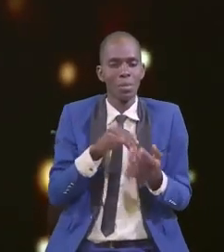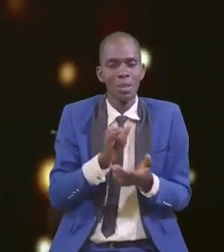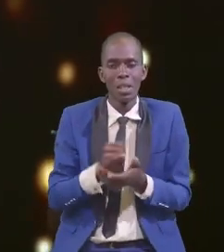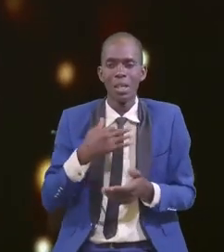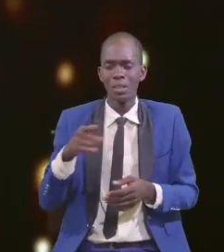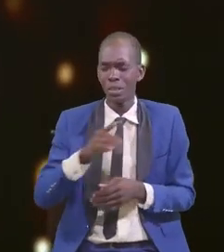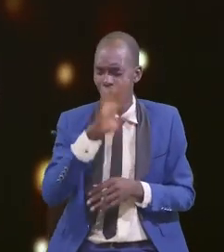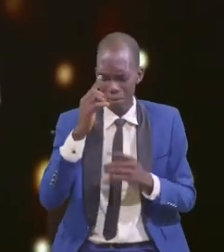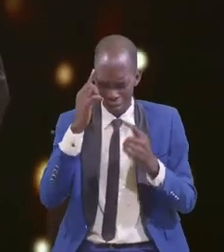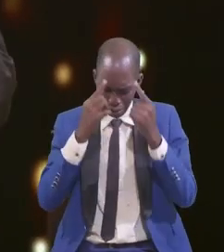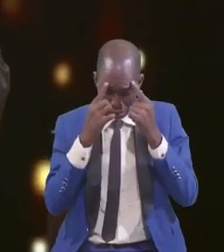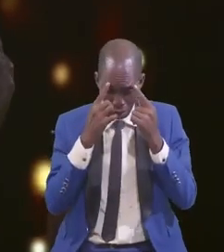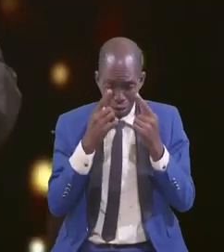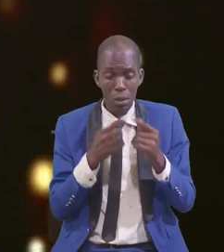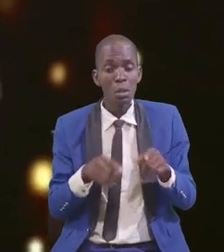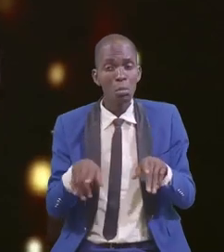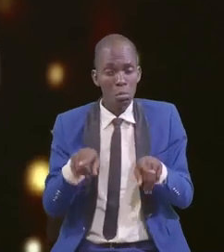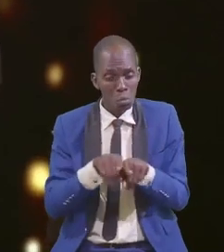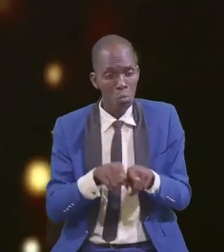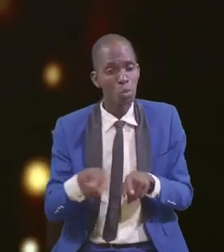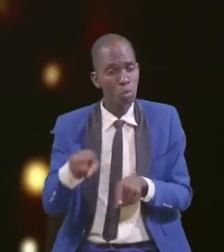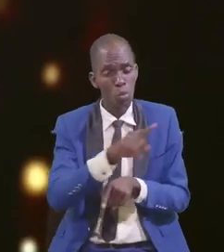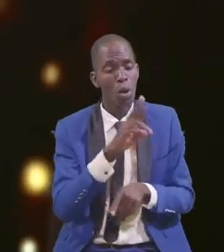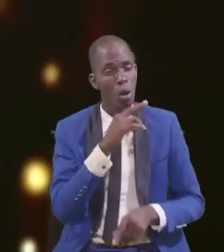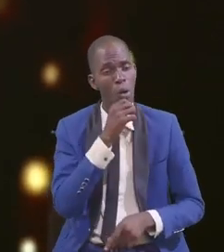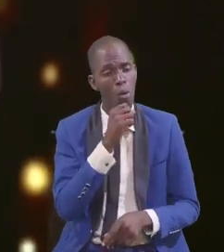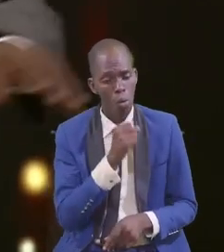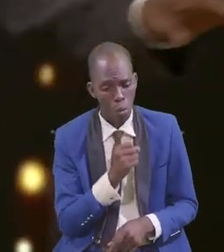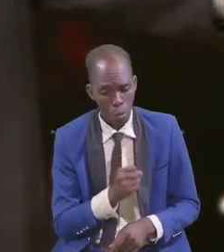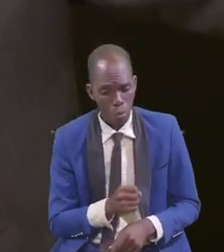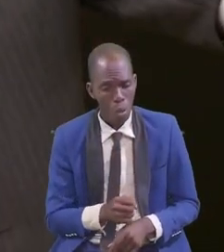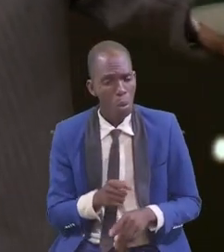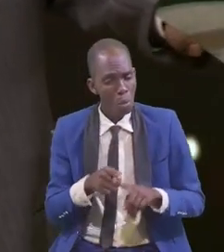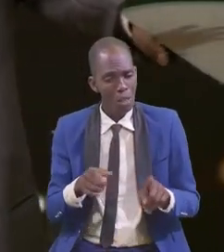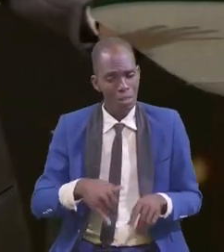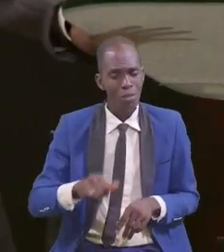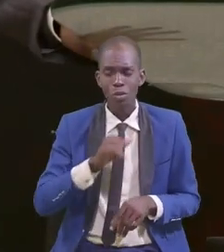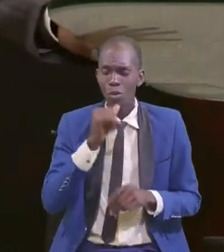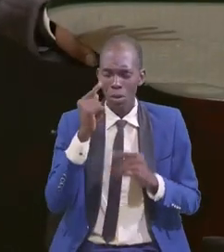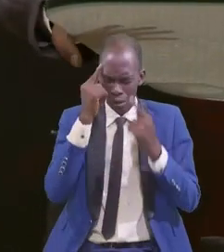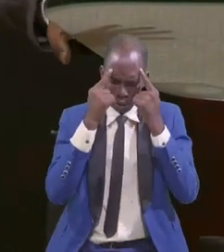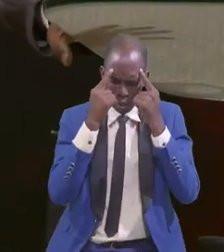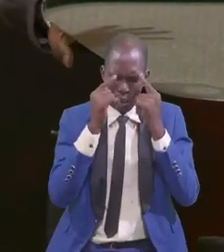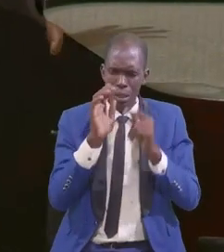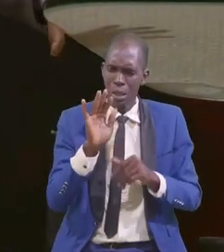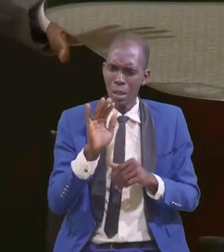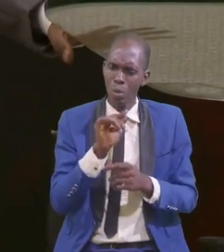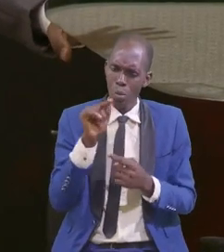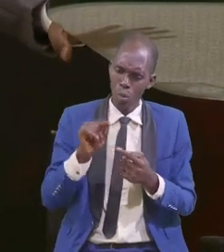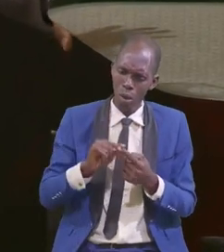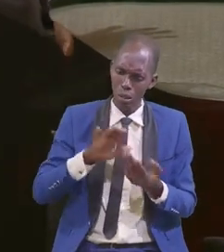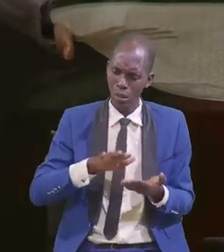they don't think, even those who are getting older and older and older, they don't think that when death